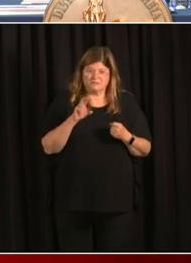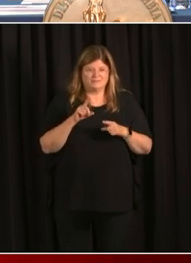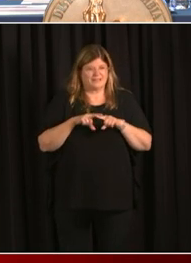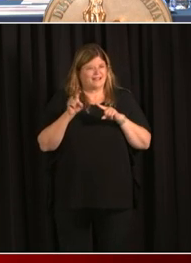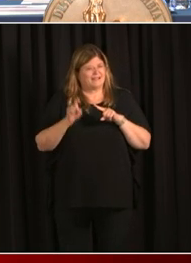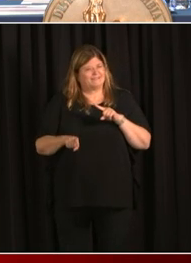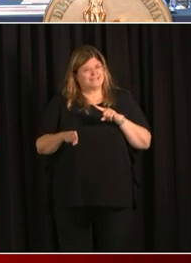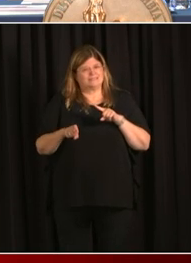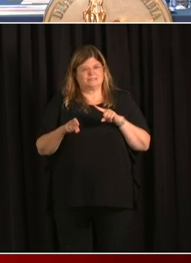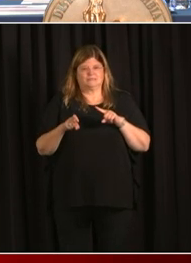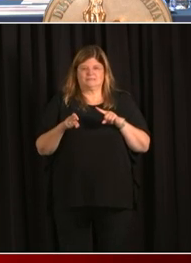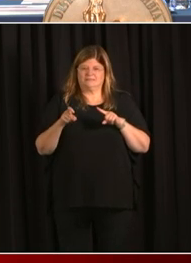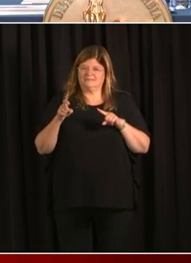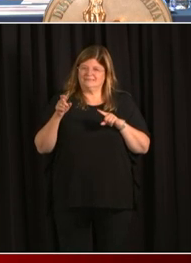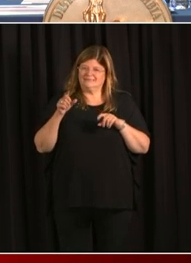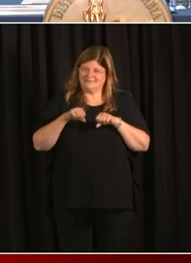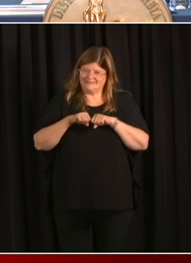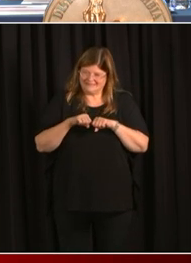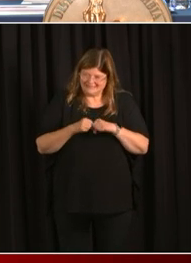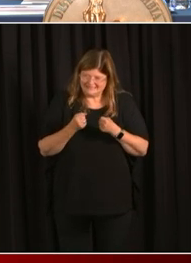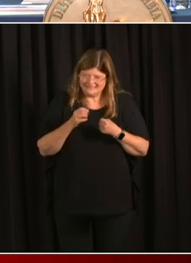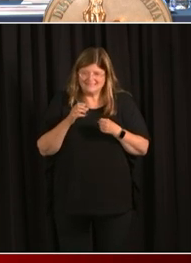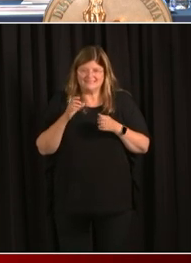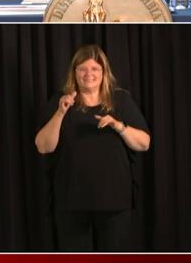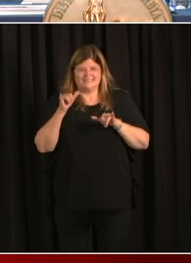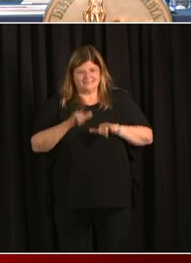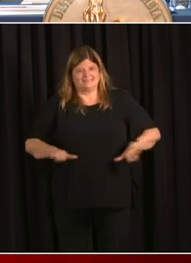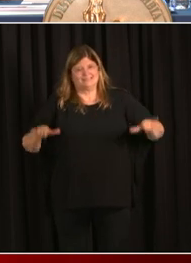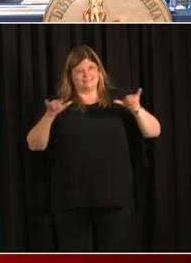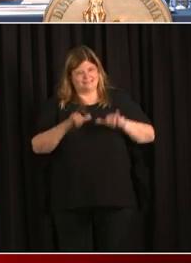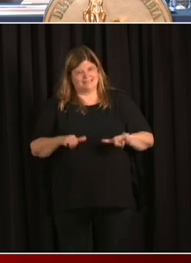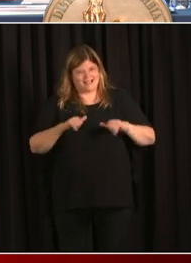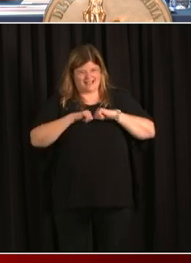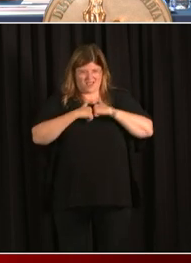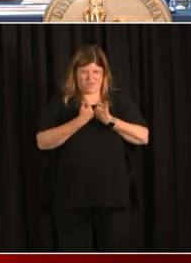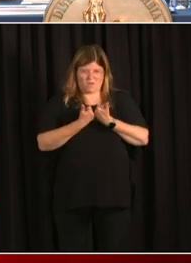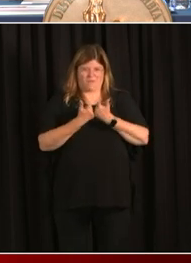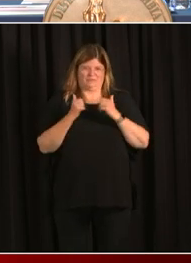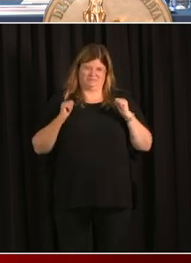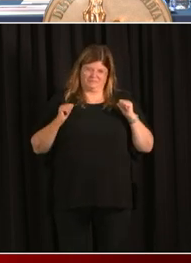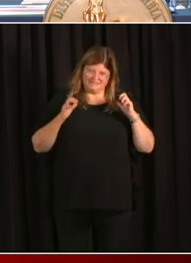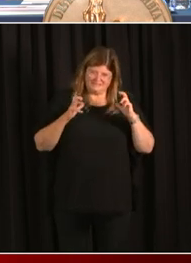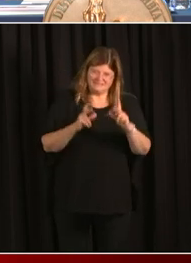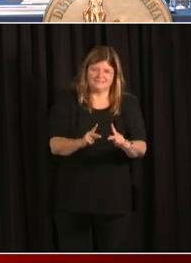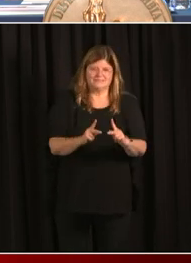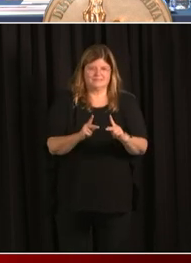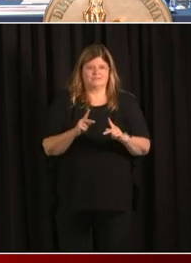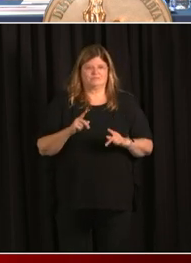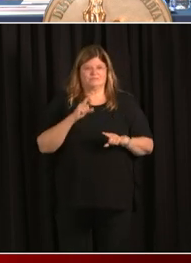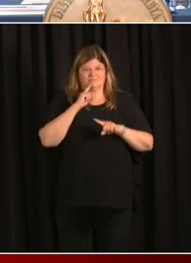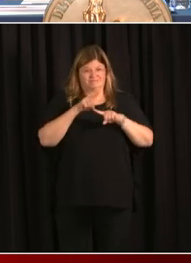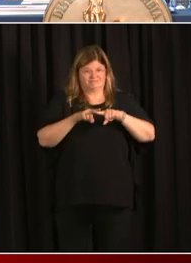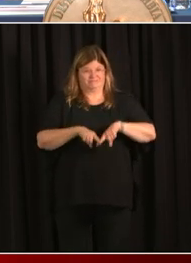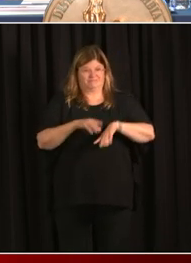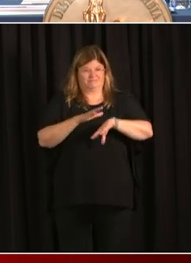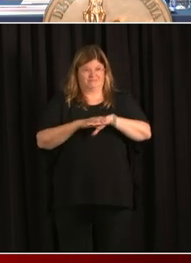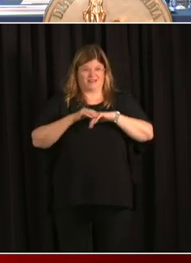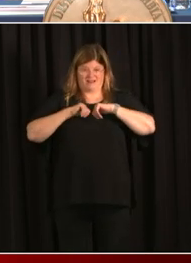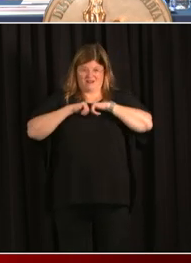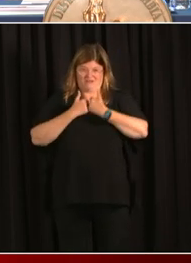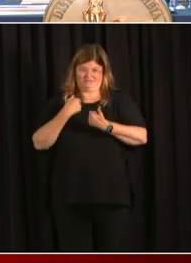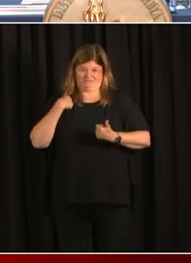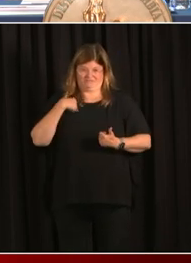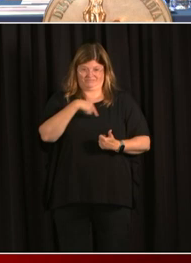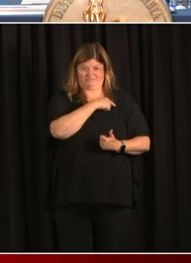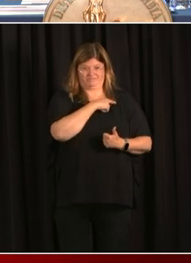record because how we get back is really dependent on all of us, and we have a